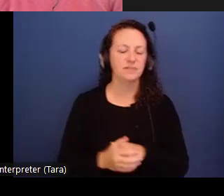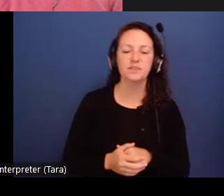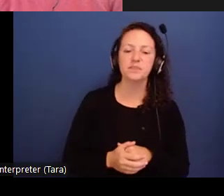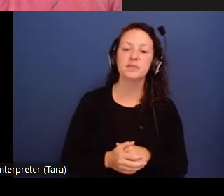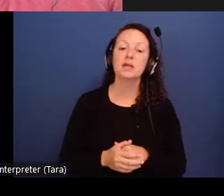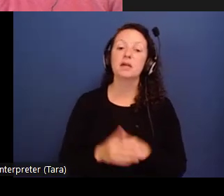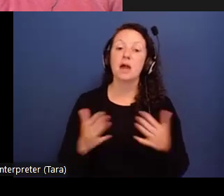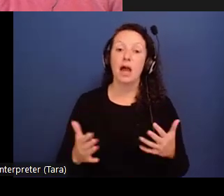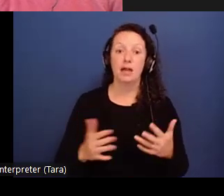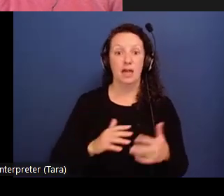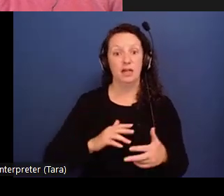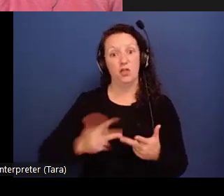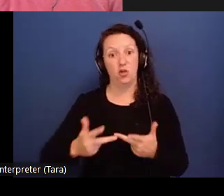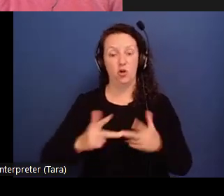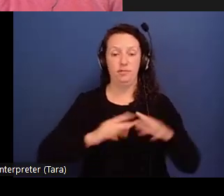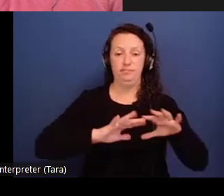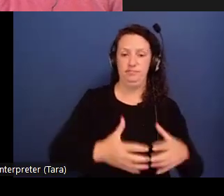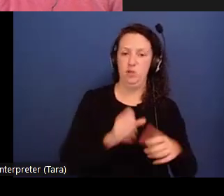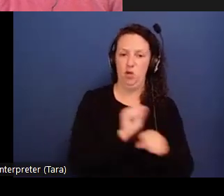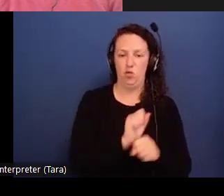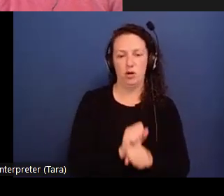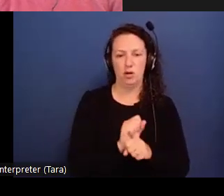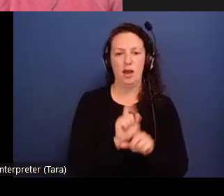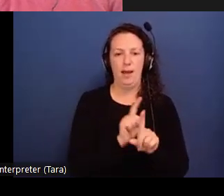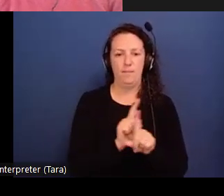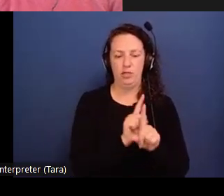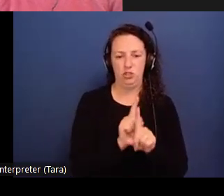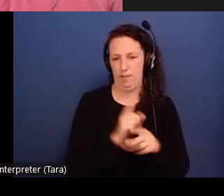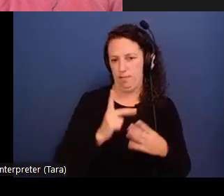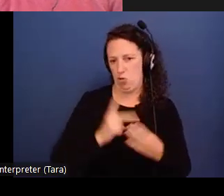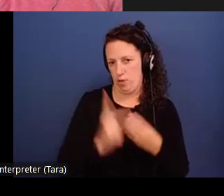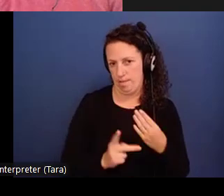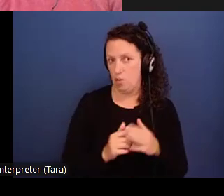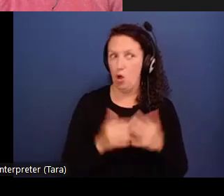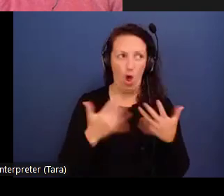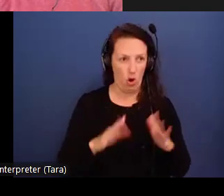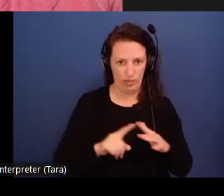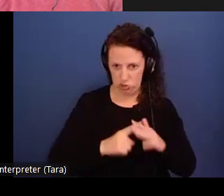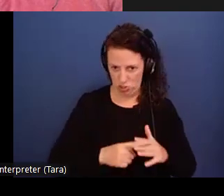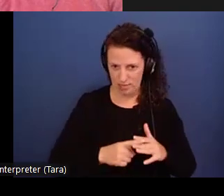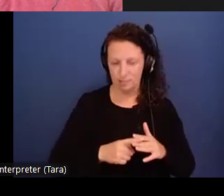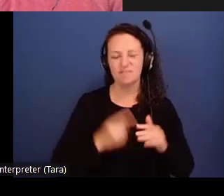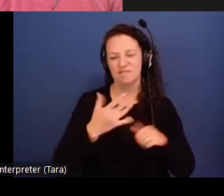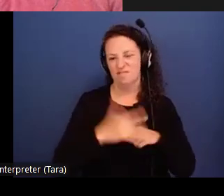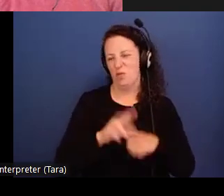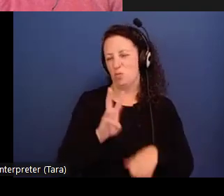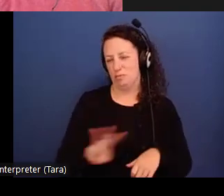of work is our apprenticeship program that has already been launched and is also on our website. That